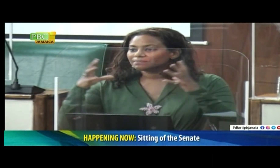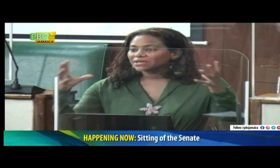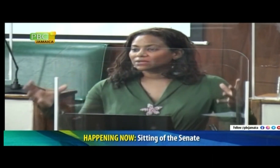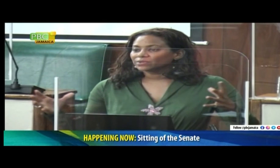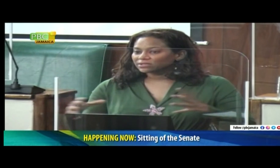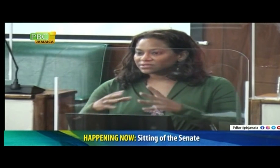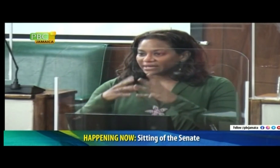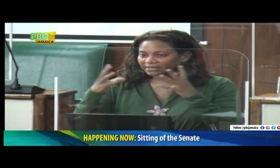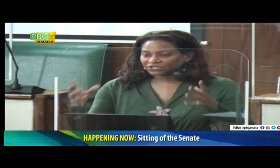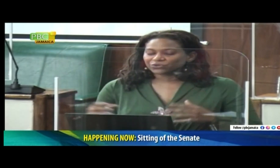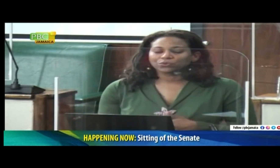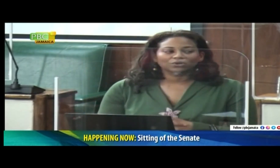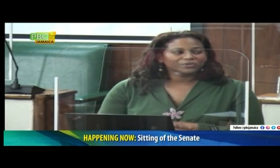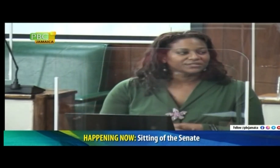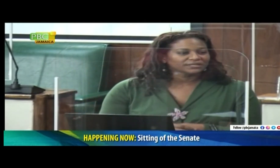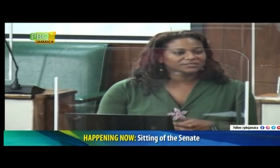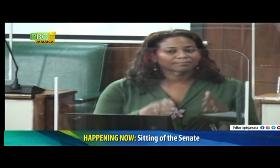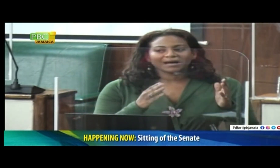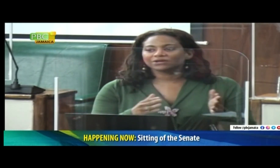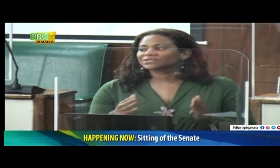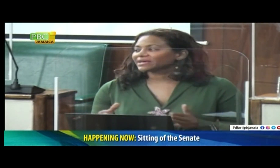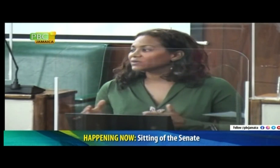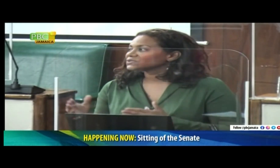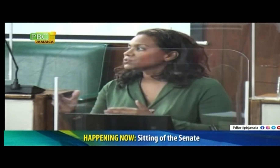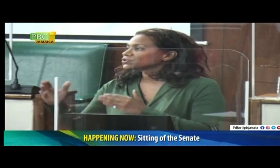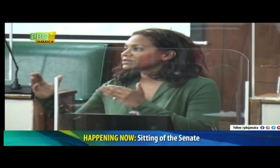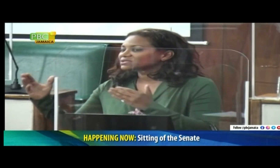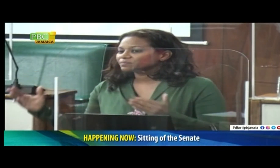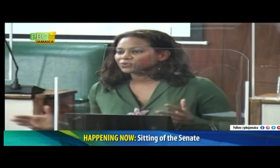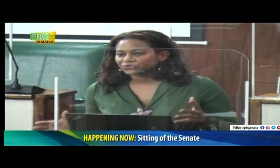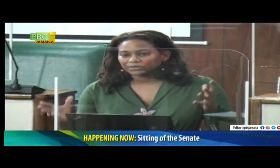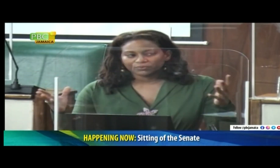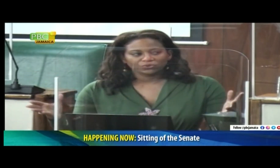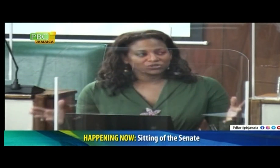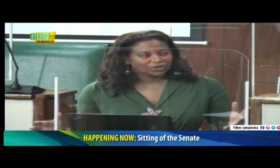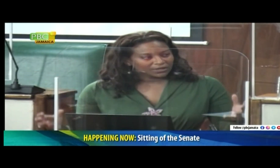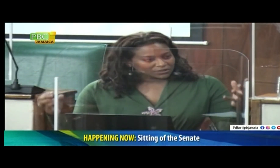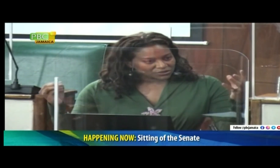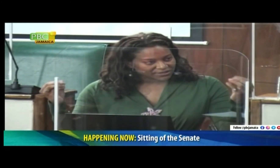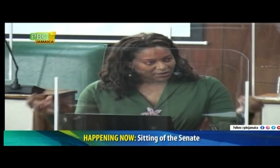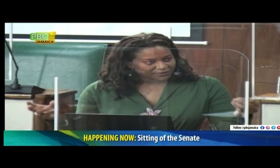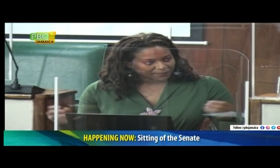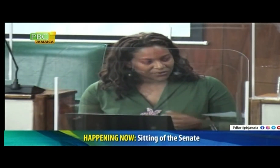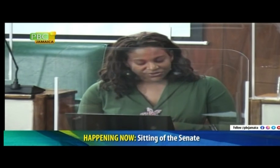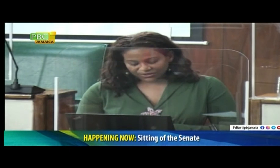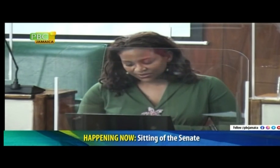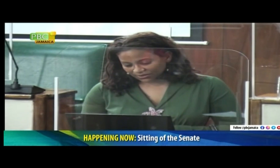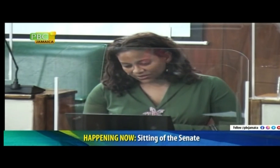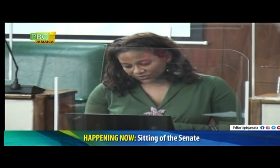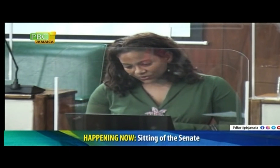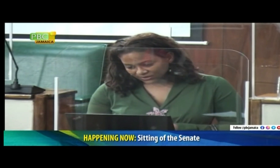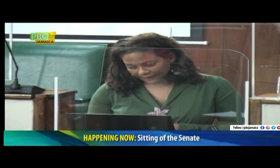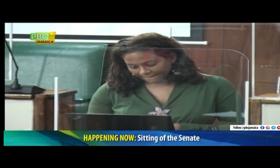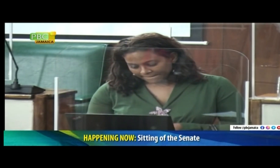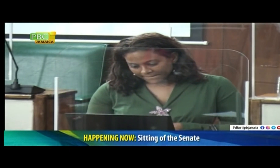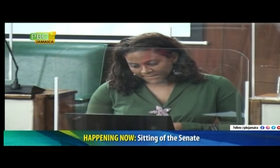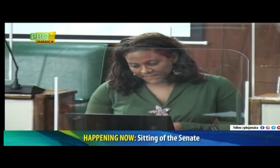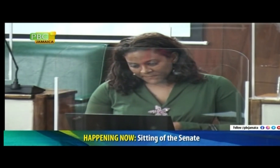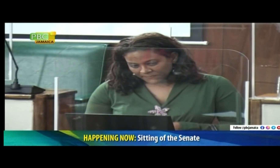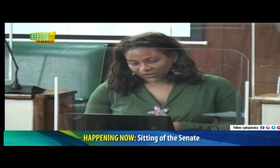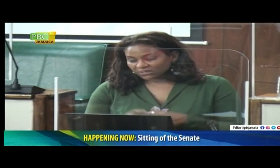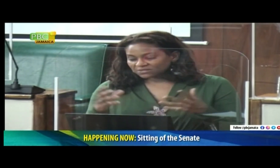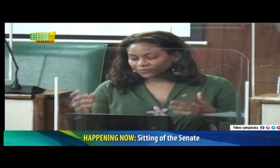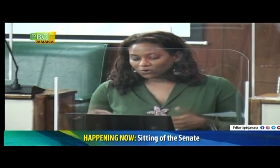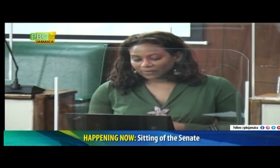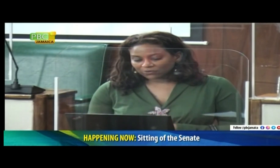the medical, within the psychiatric world, we say it's the biopsychosocial and spiritual approach to solving a person's issues.